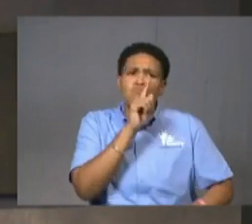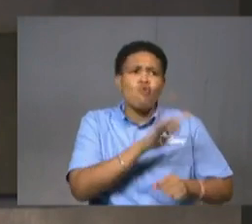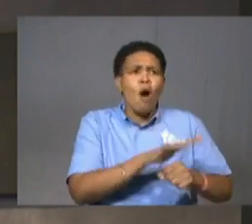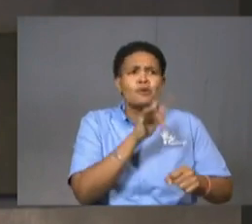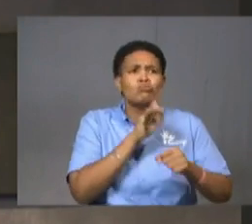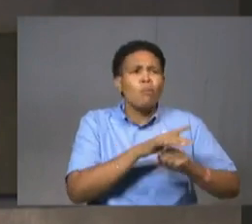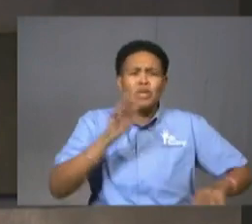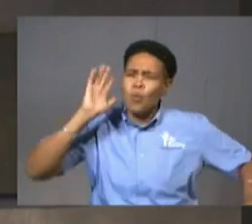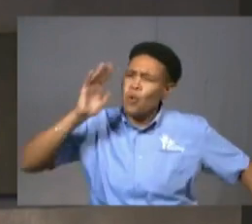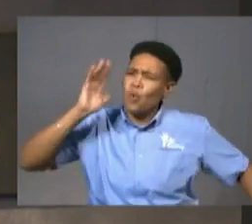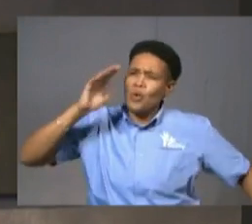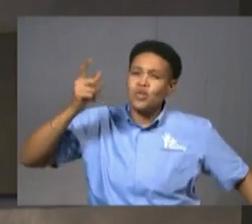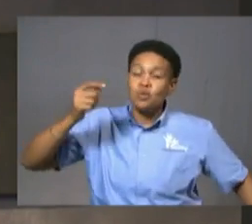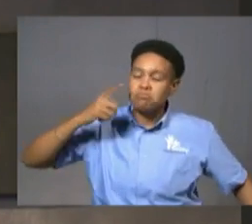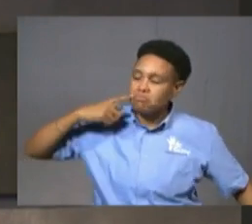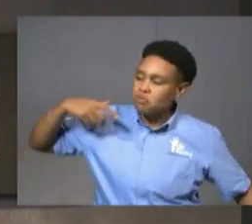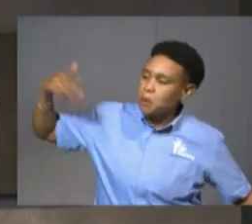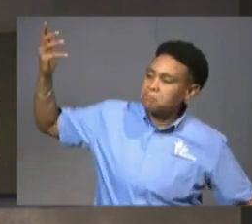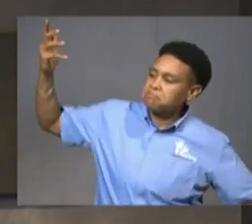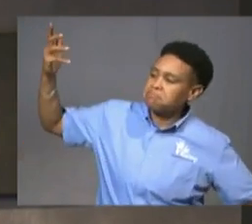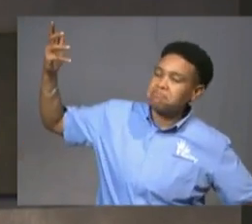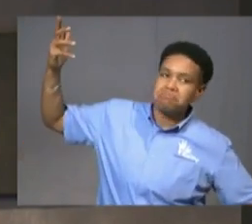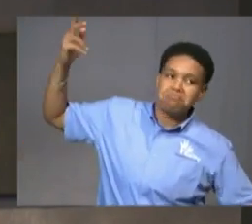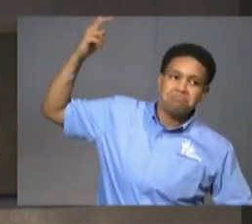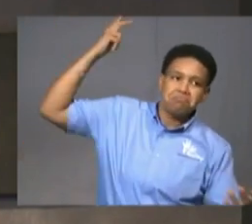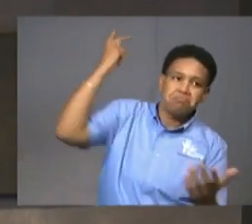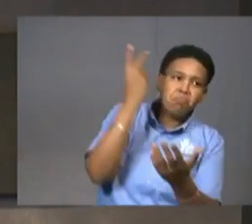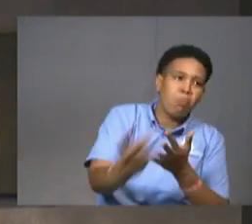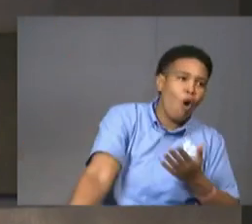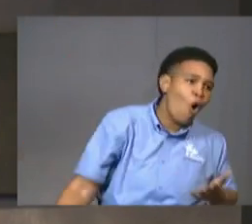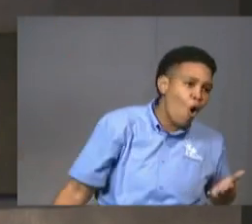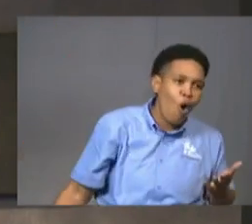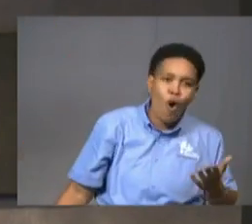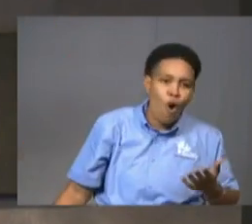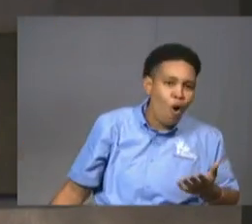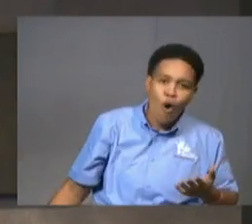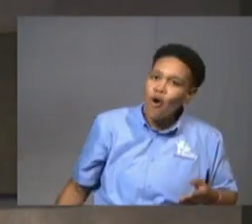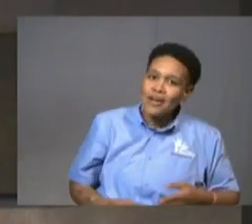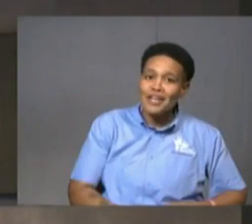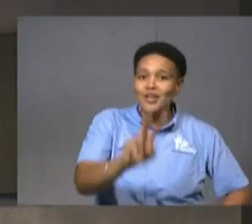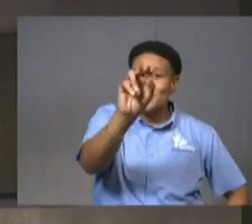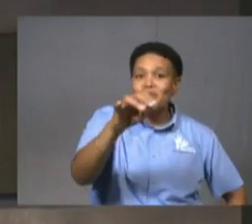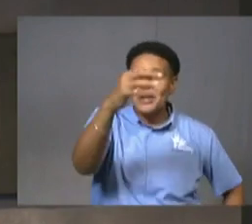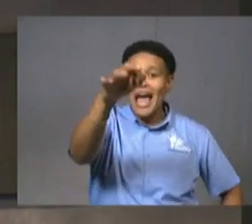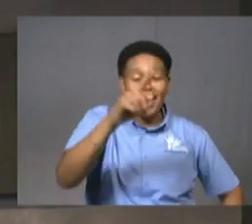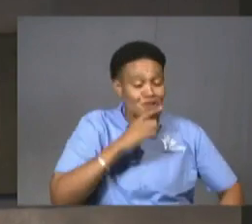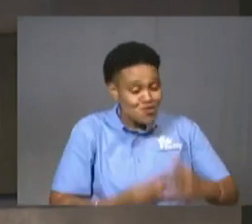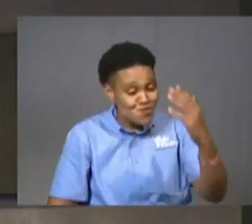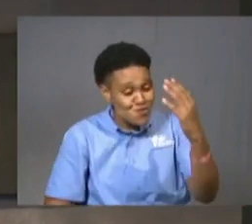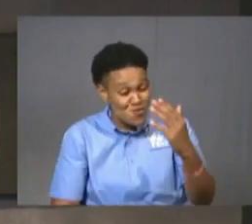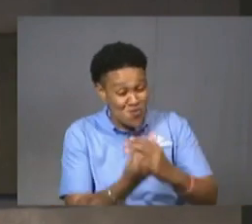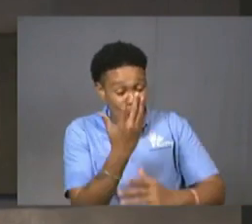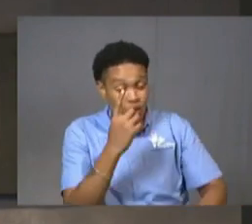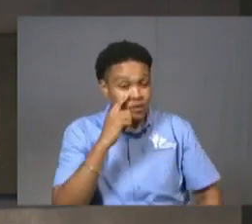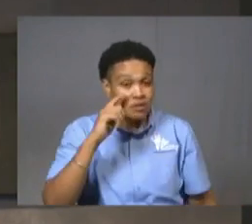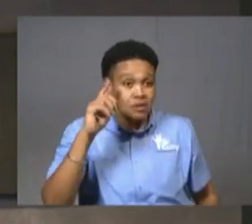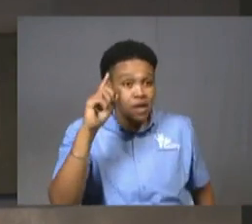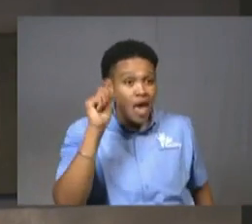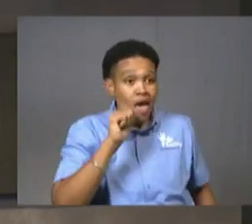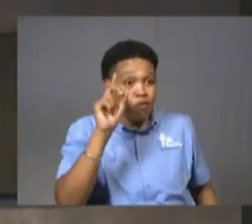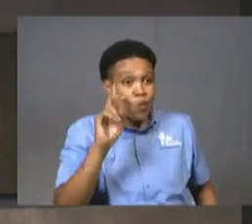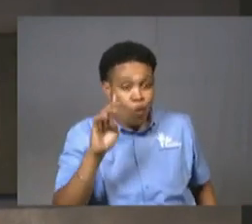been a colossal failure. In 2019, growth fell every quarter to